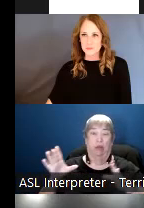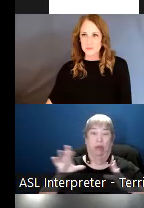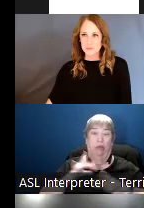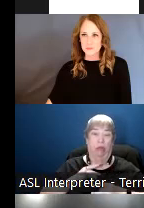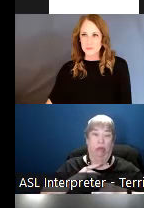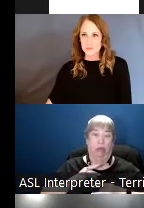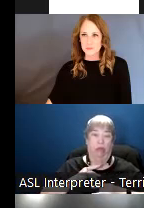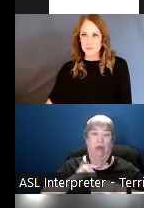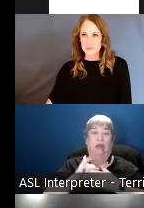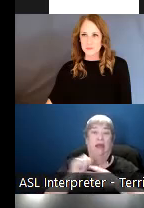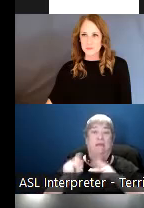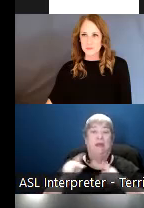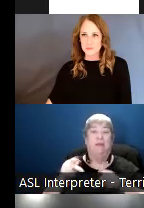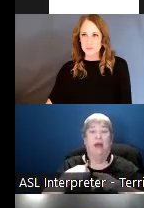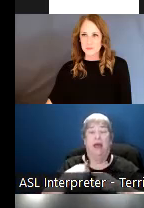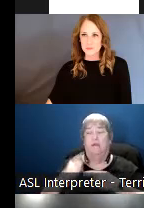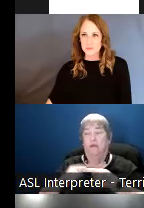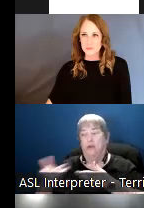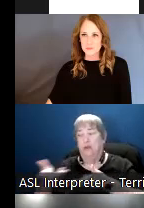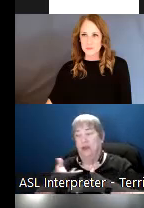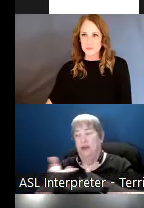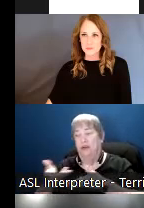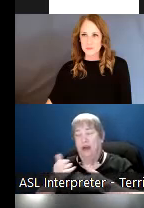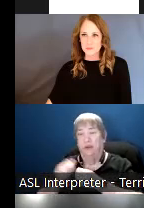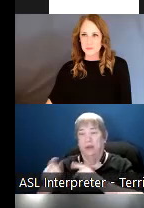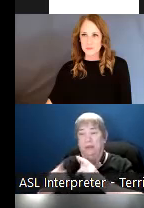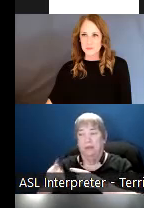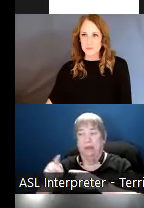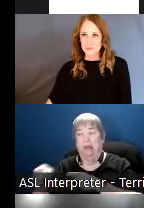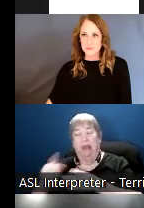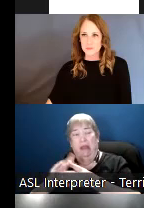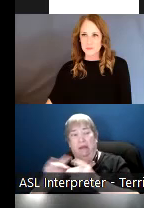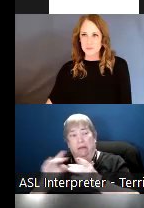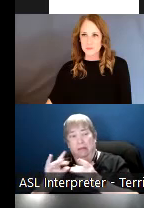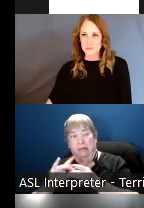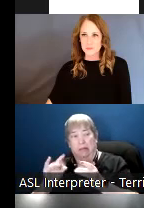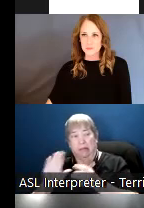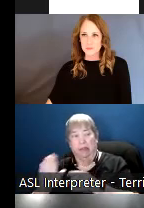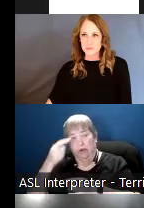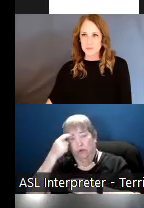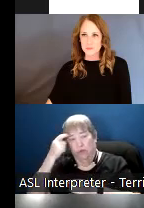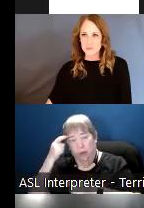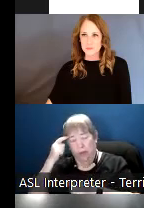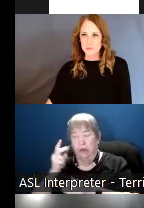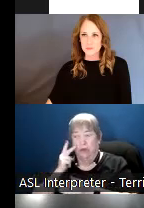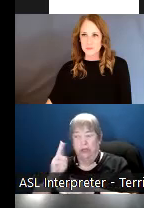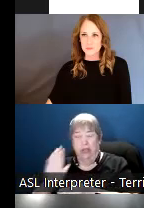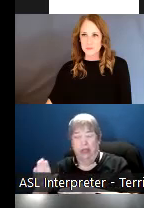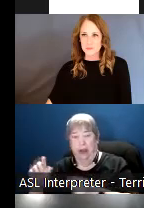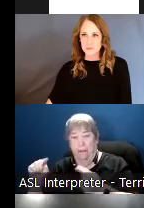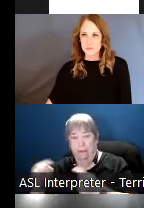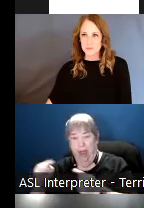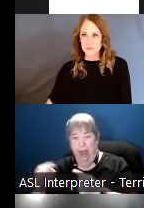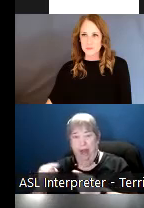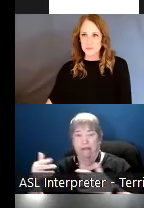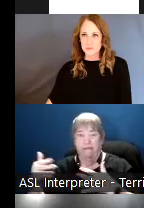have from interacting with people as they're hearing stories of trauma and become witnesses to the pain, fear, and terror